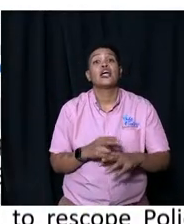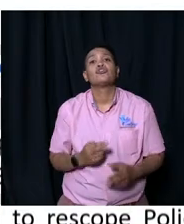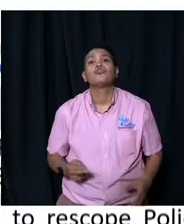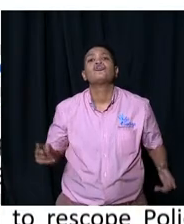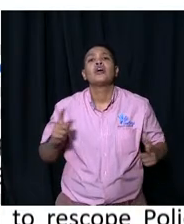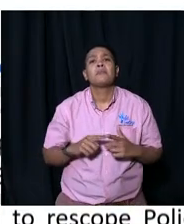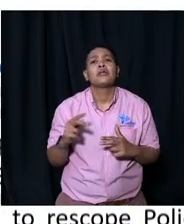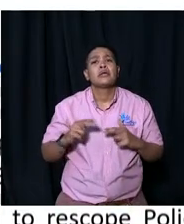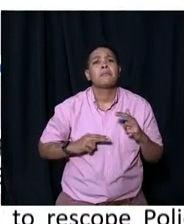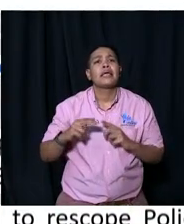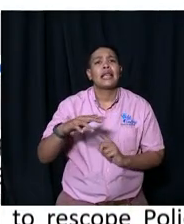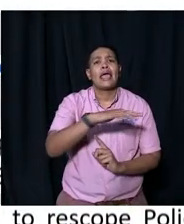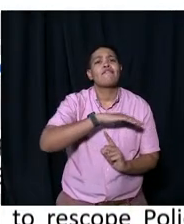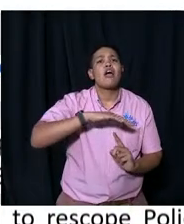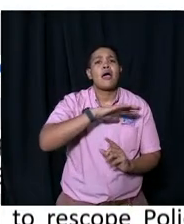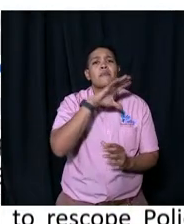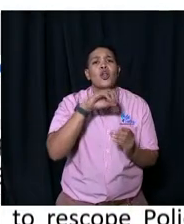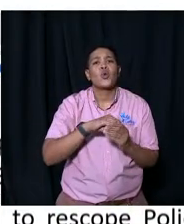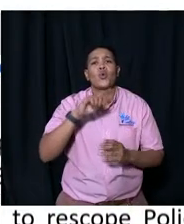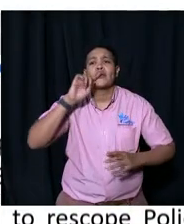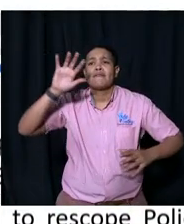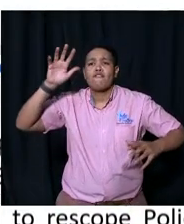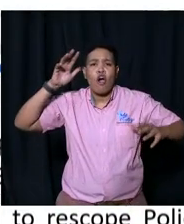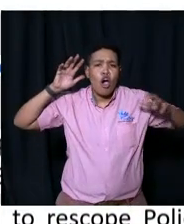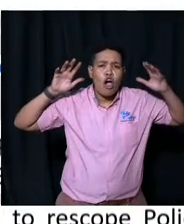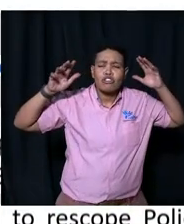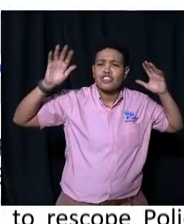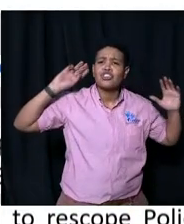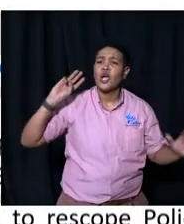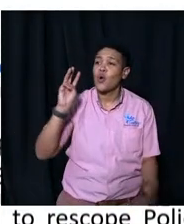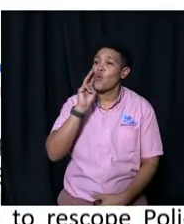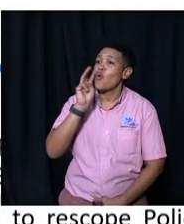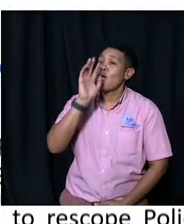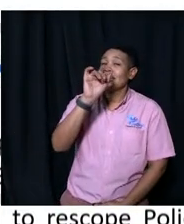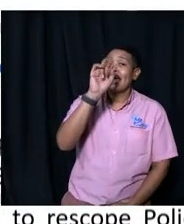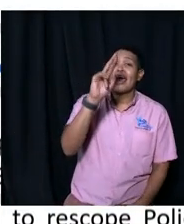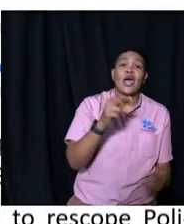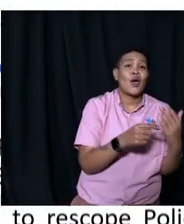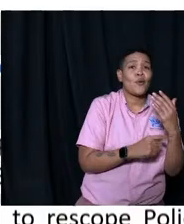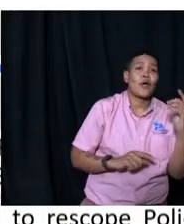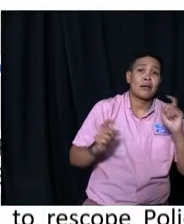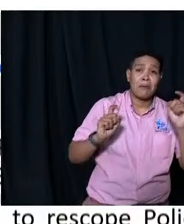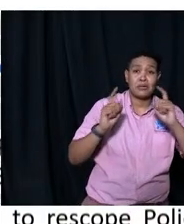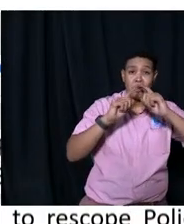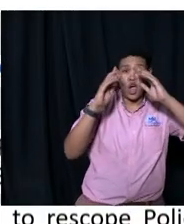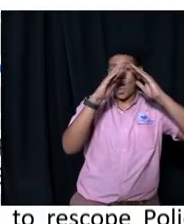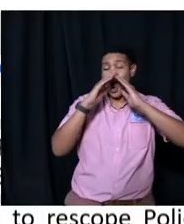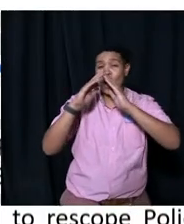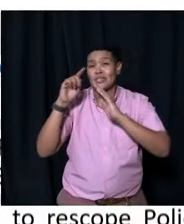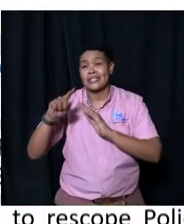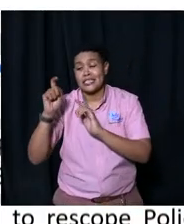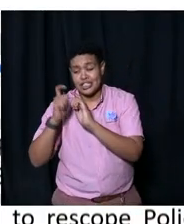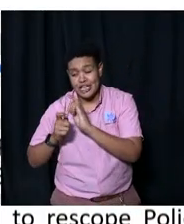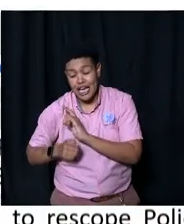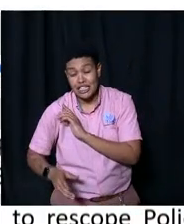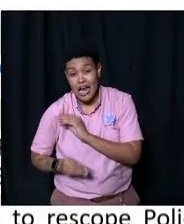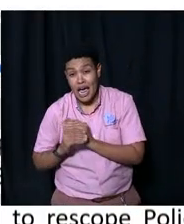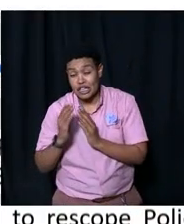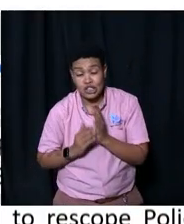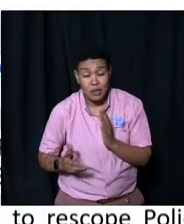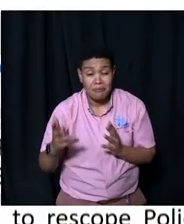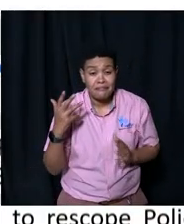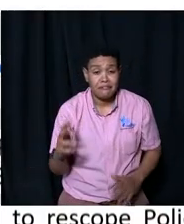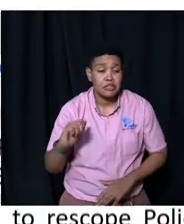built environment, including forestry, water, air quality management, and housing. And these changes, some of them